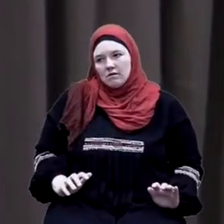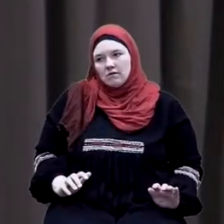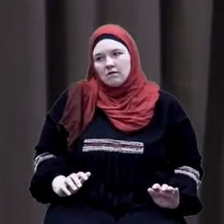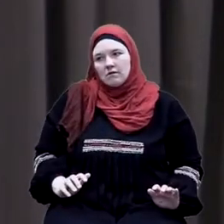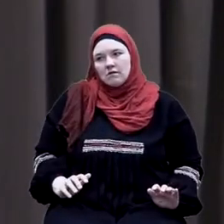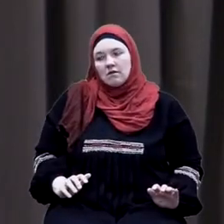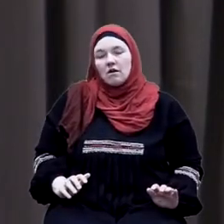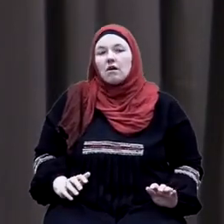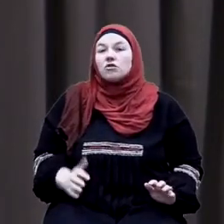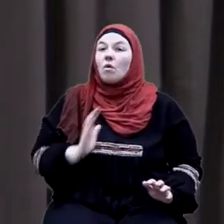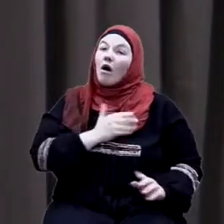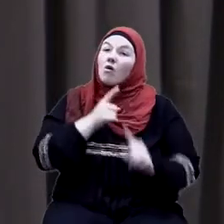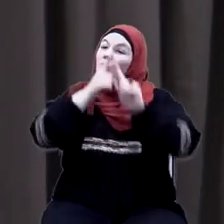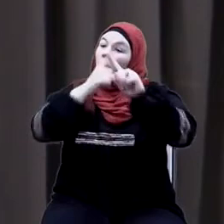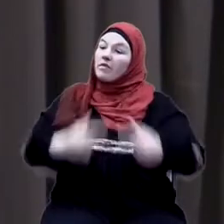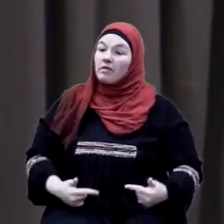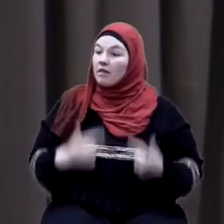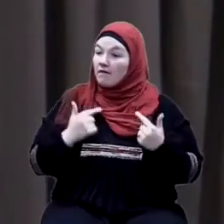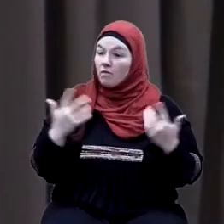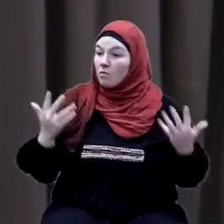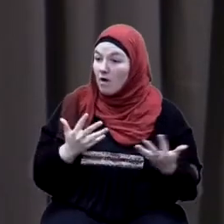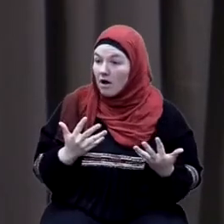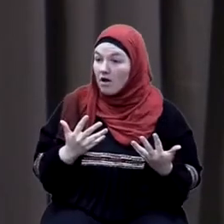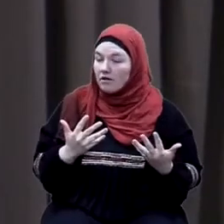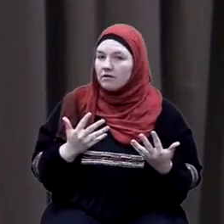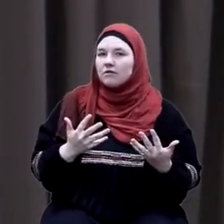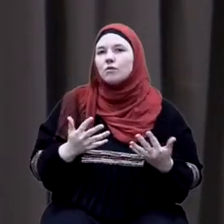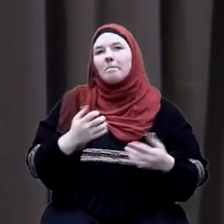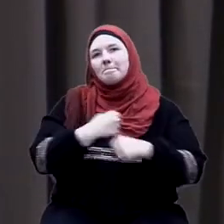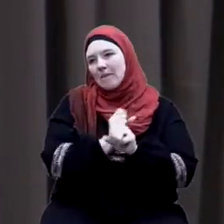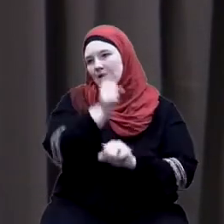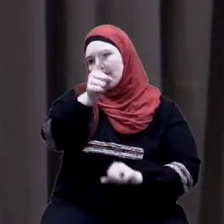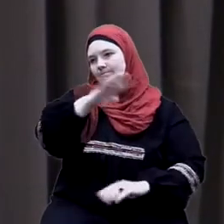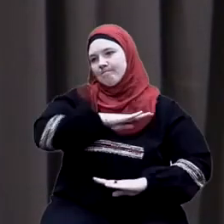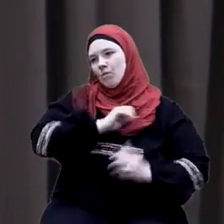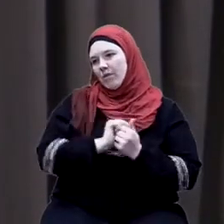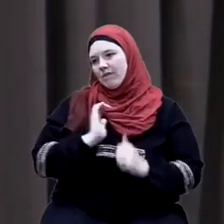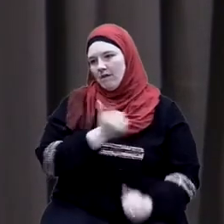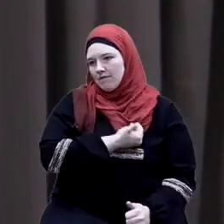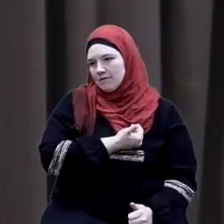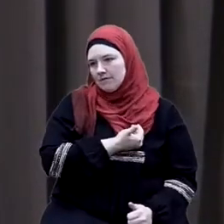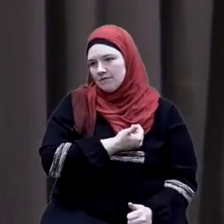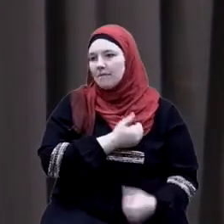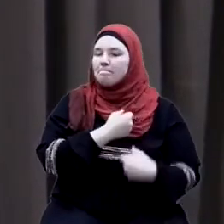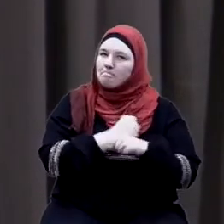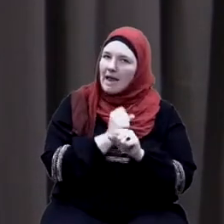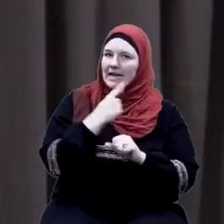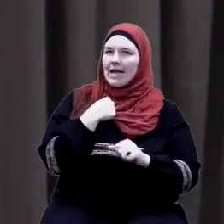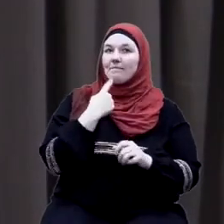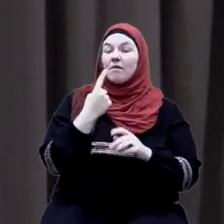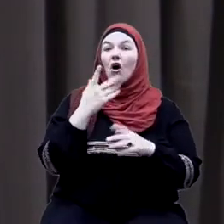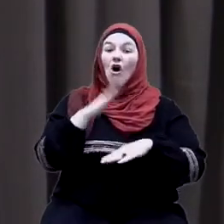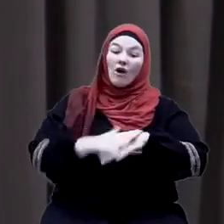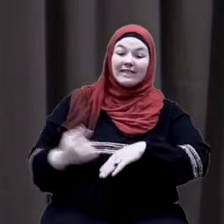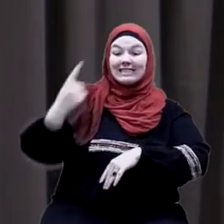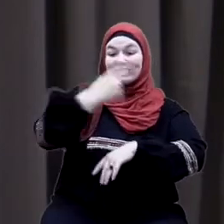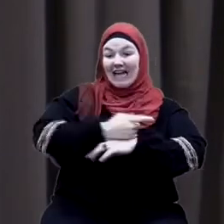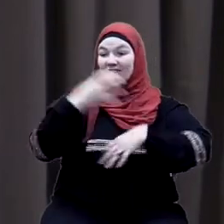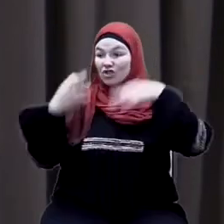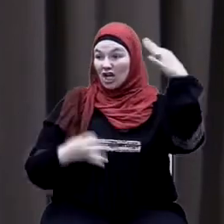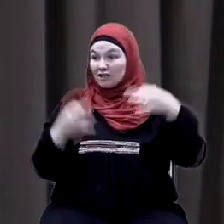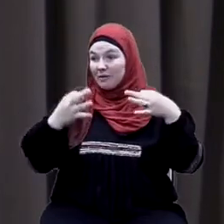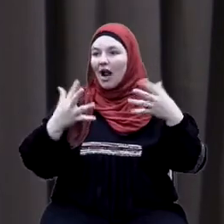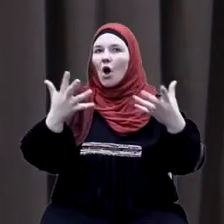is to please Allah subhanahu wa ta'ala. Our mission in life is to give dignity and honor to our